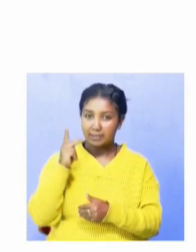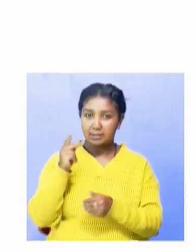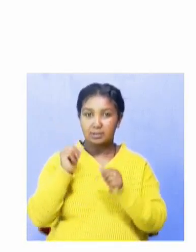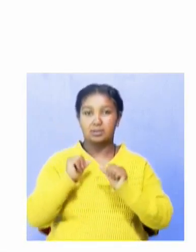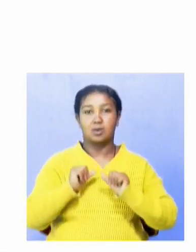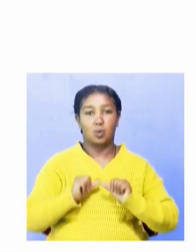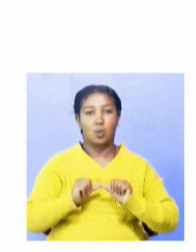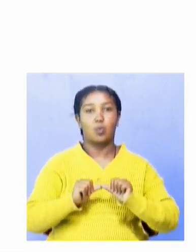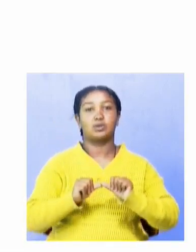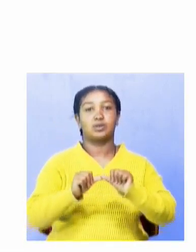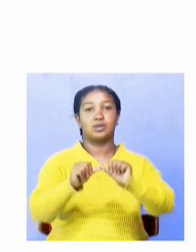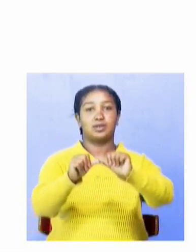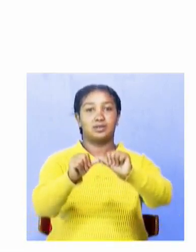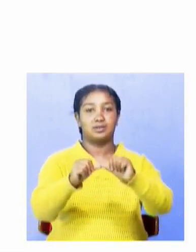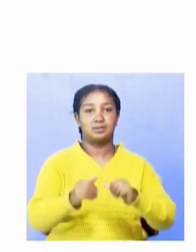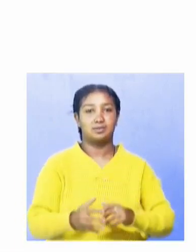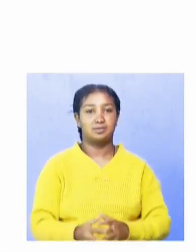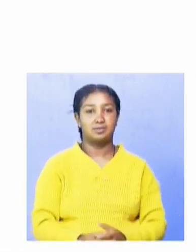and